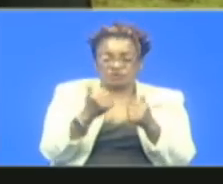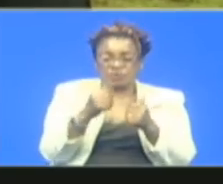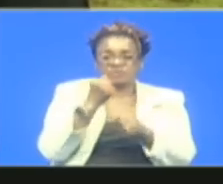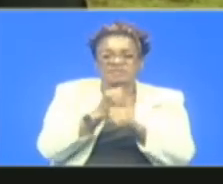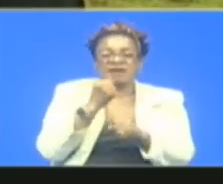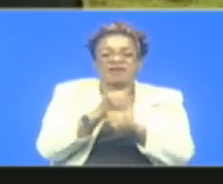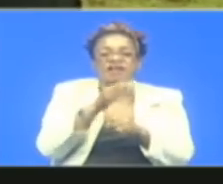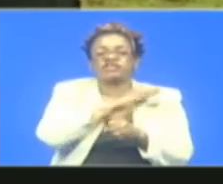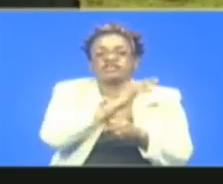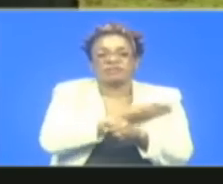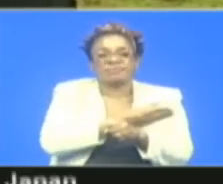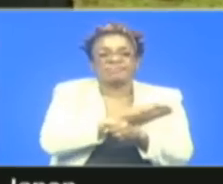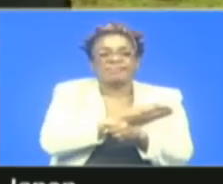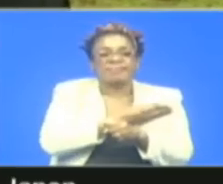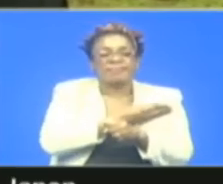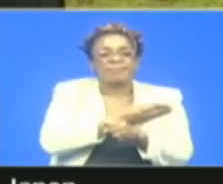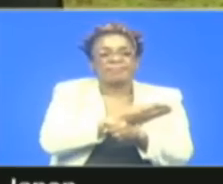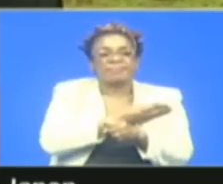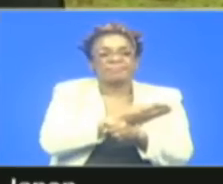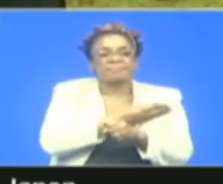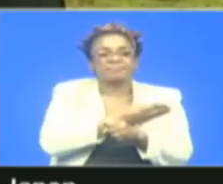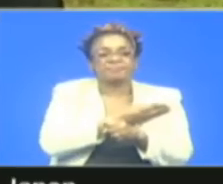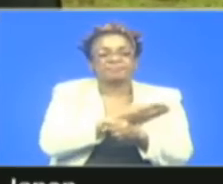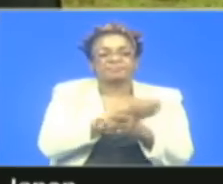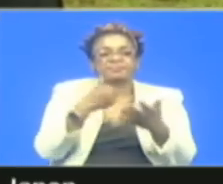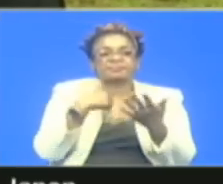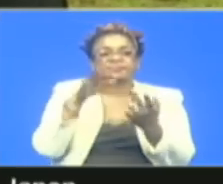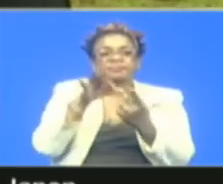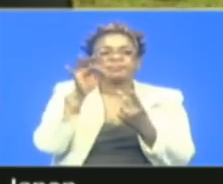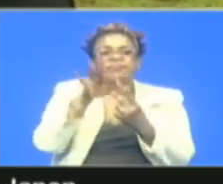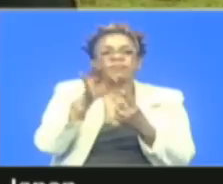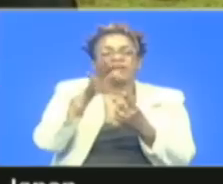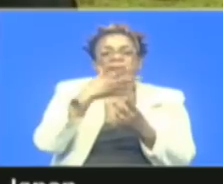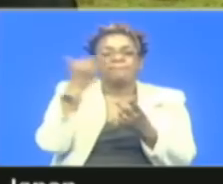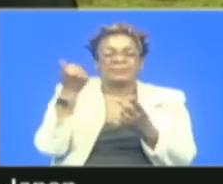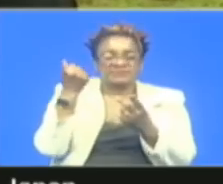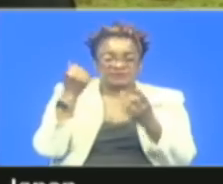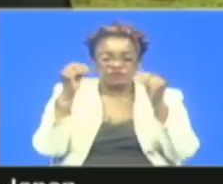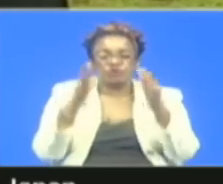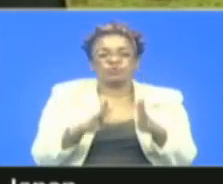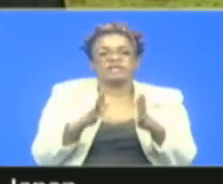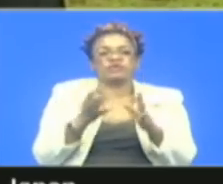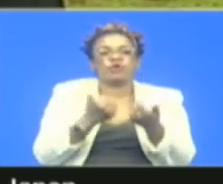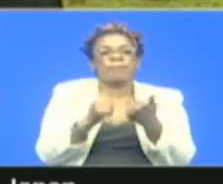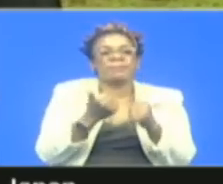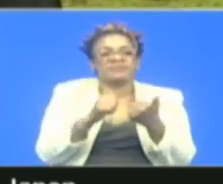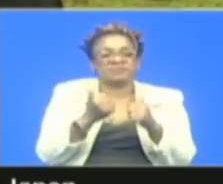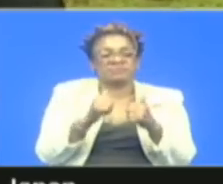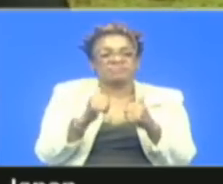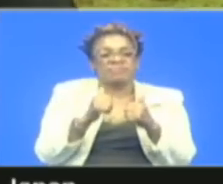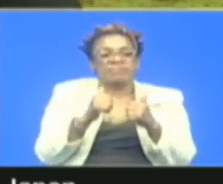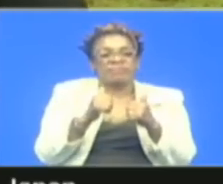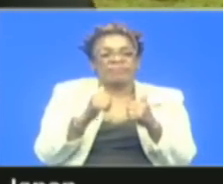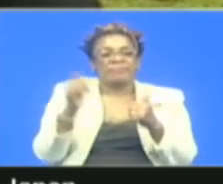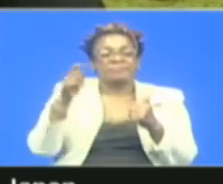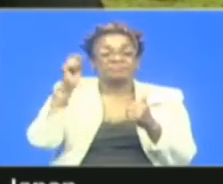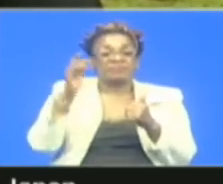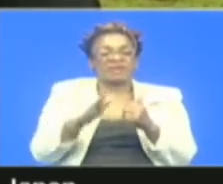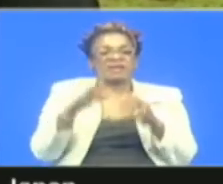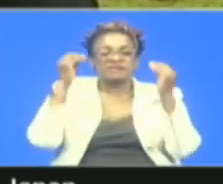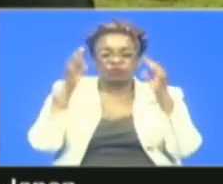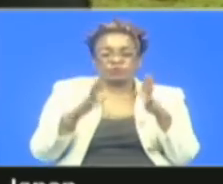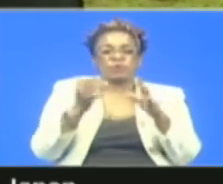Nigeria. And they had selected their best students to compete, and the Kenyan students will